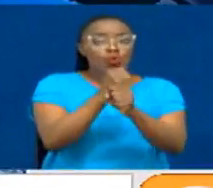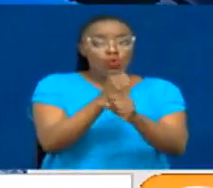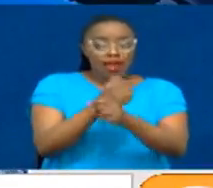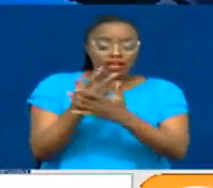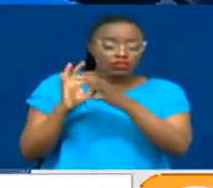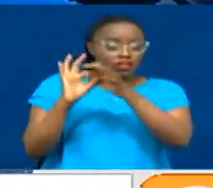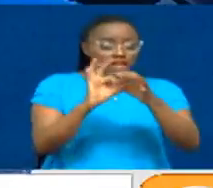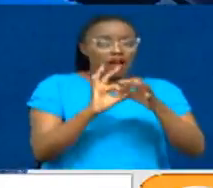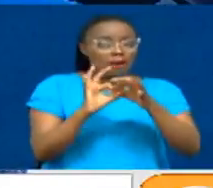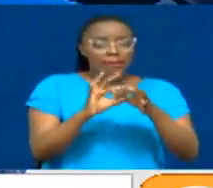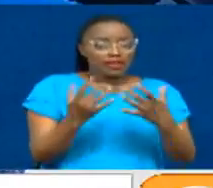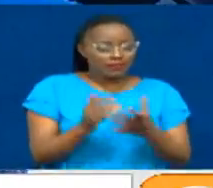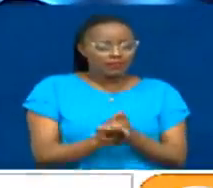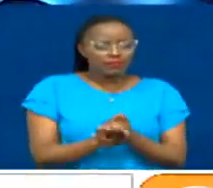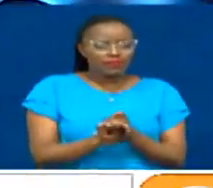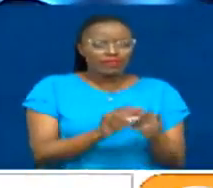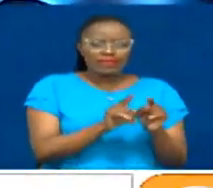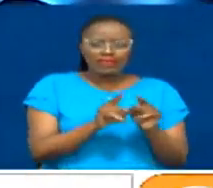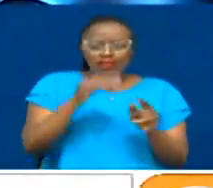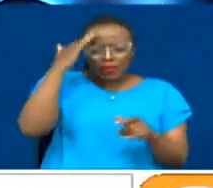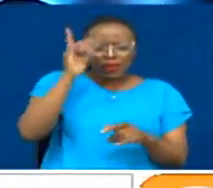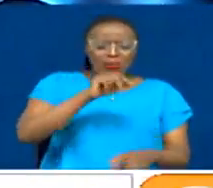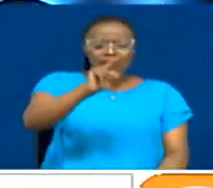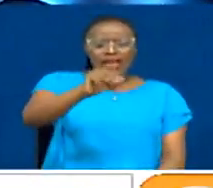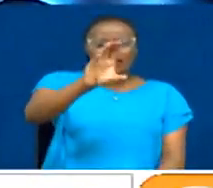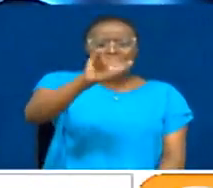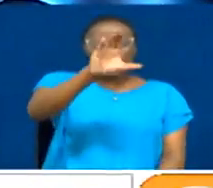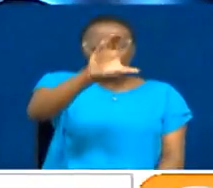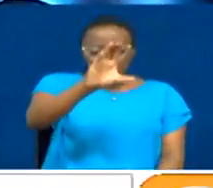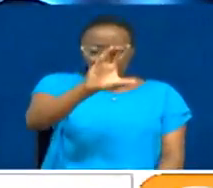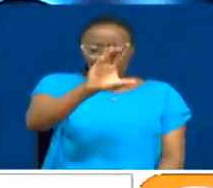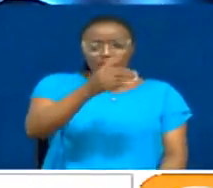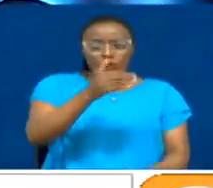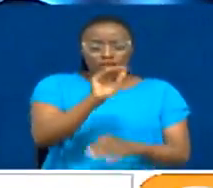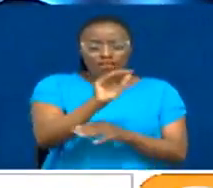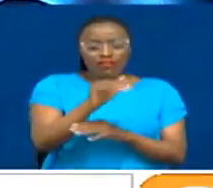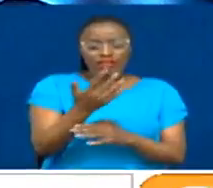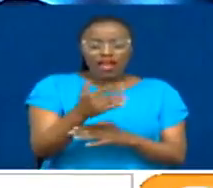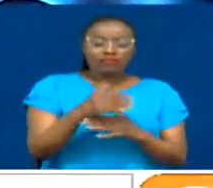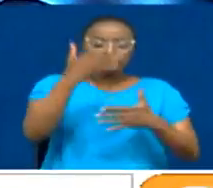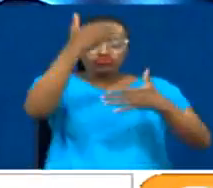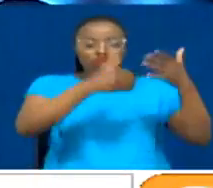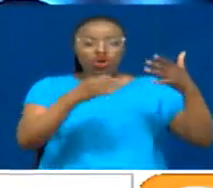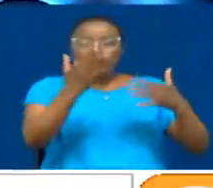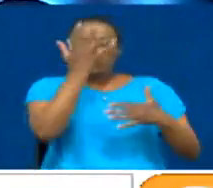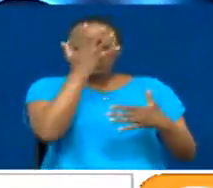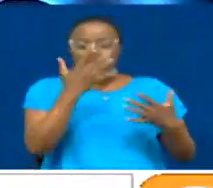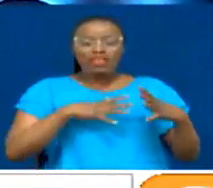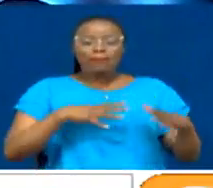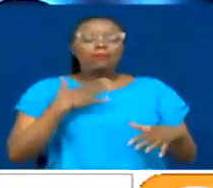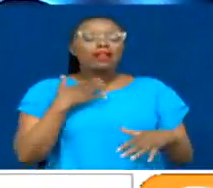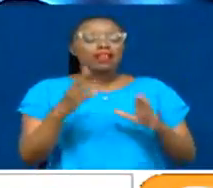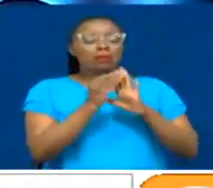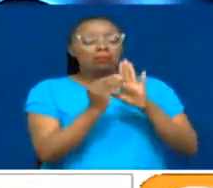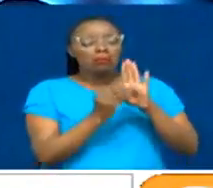in harmony and peace. I mean, can it work fast enough? I know NCIC began what it called the wall of shame. Yeah. So hate mongers were put on